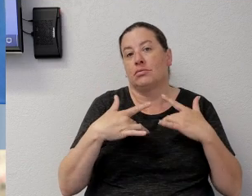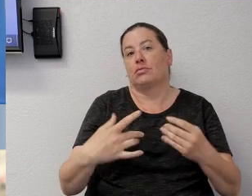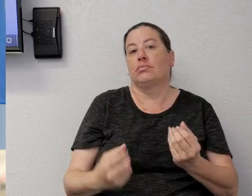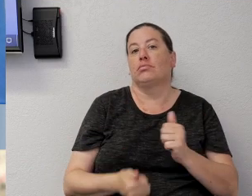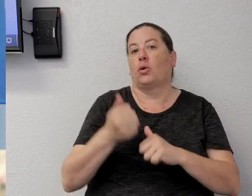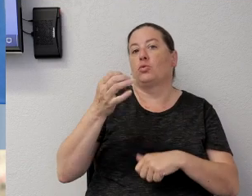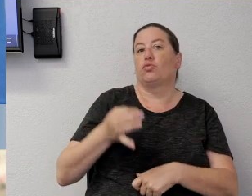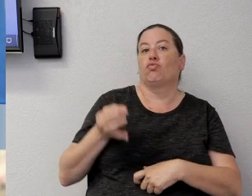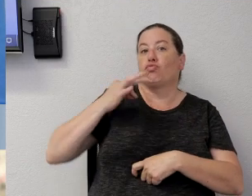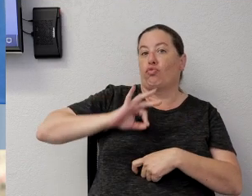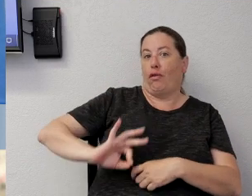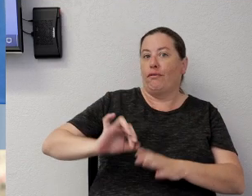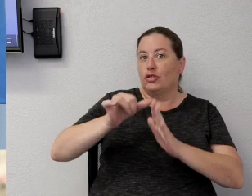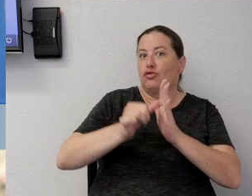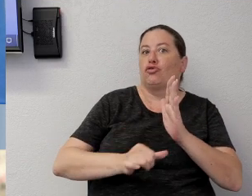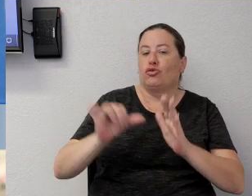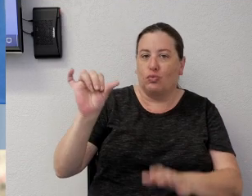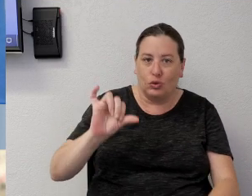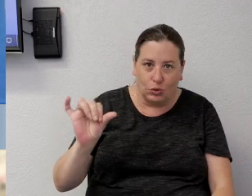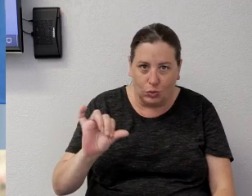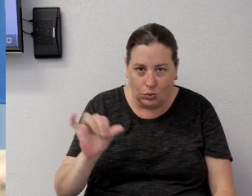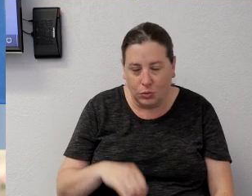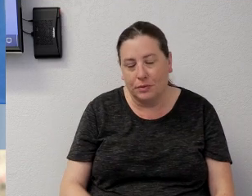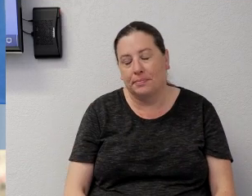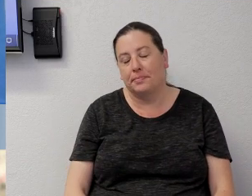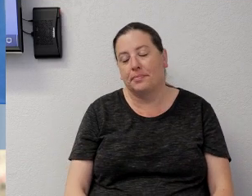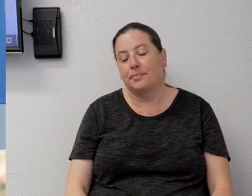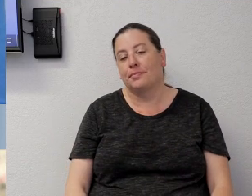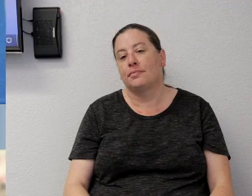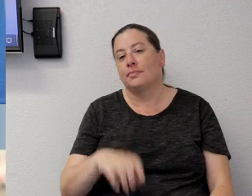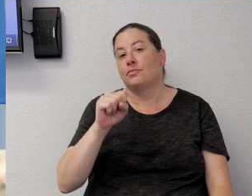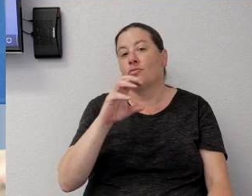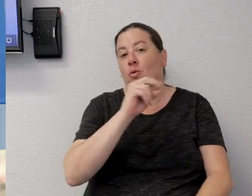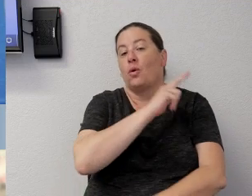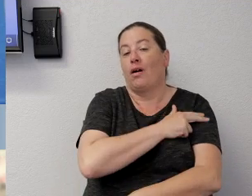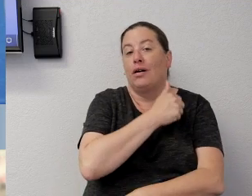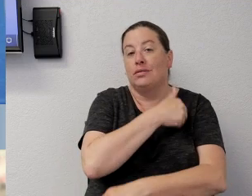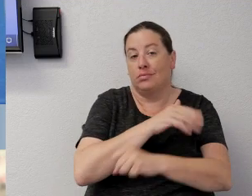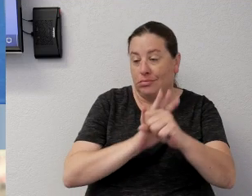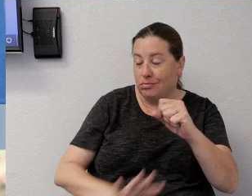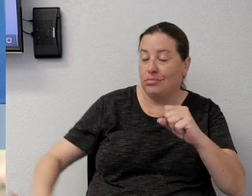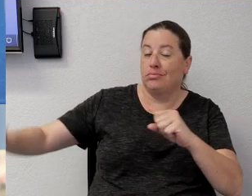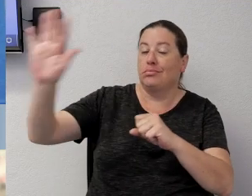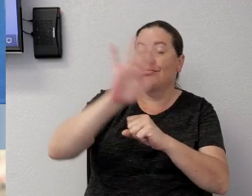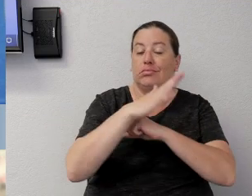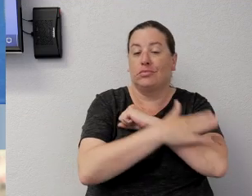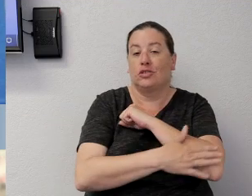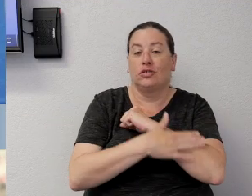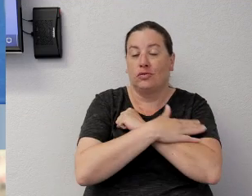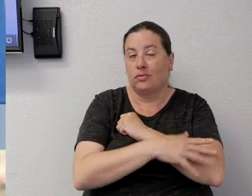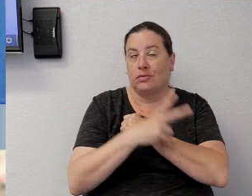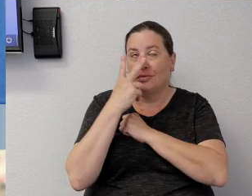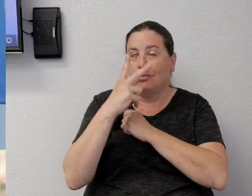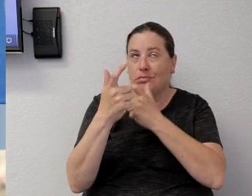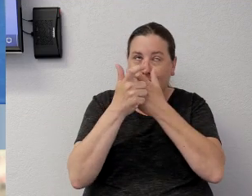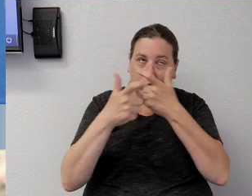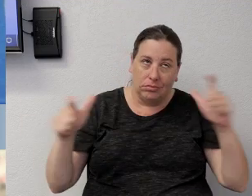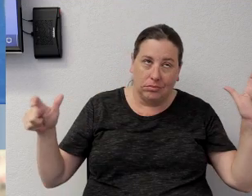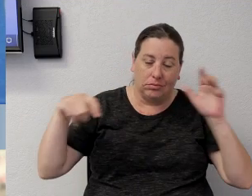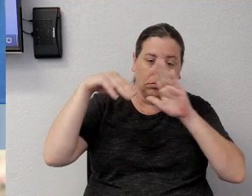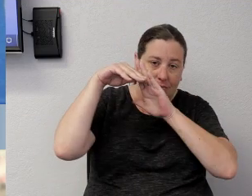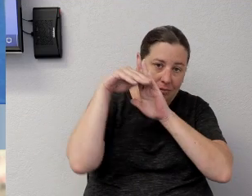does. So hospitals literally across the country have seen enormous declines in their